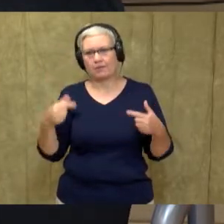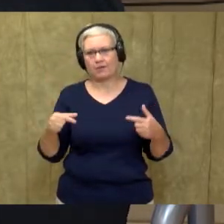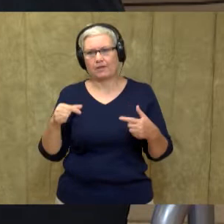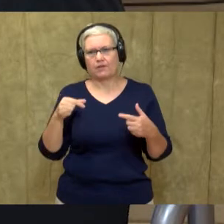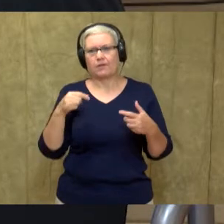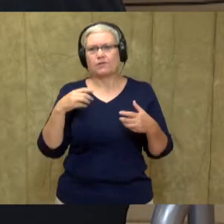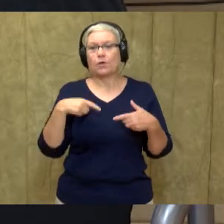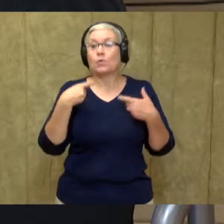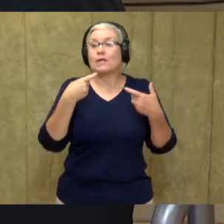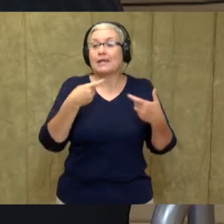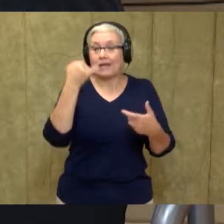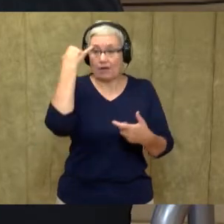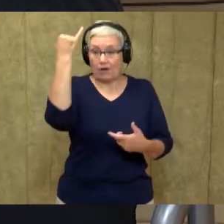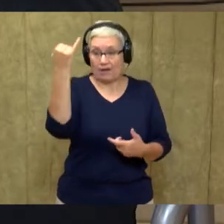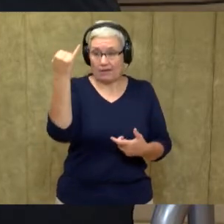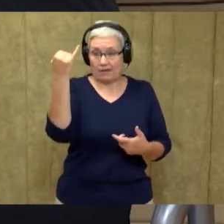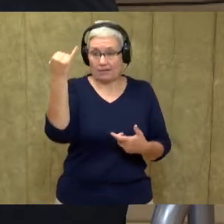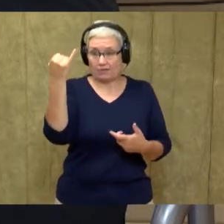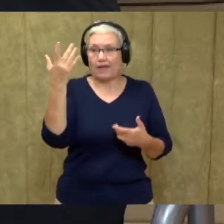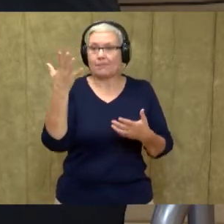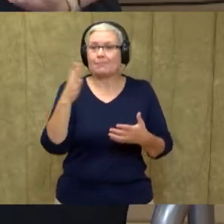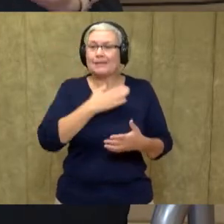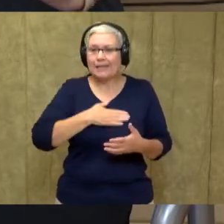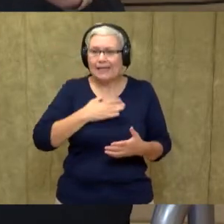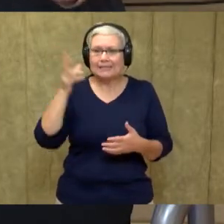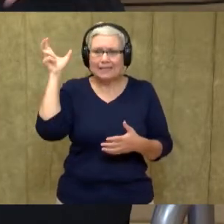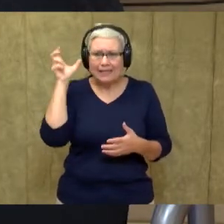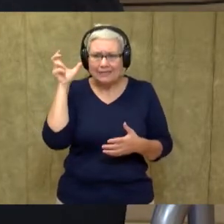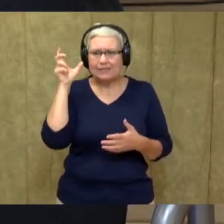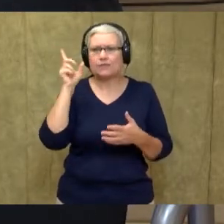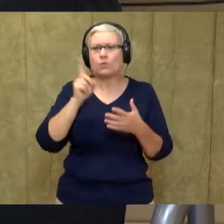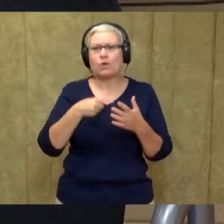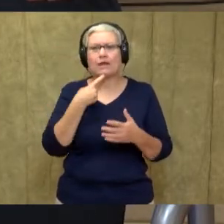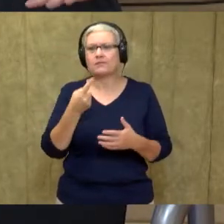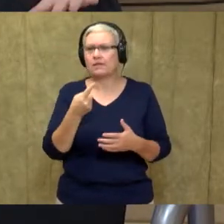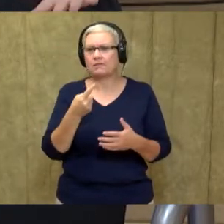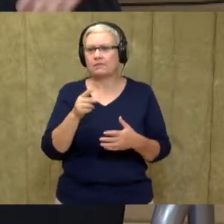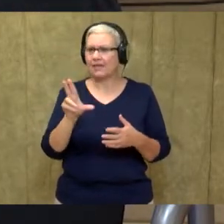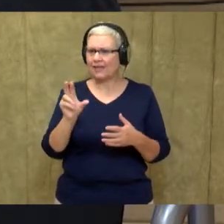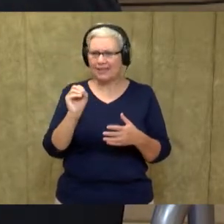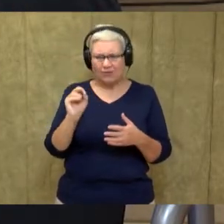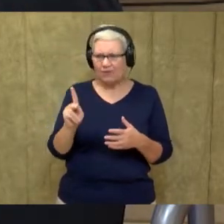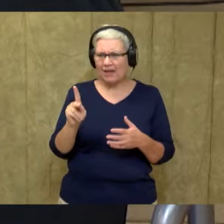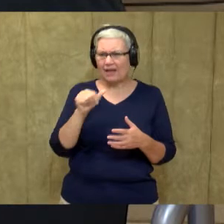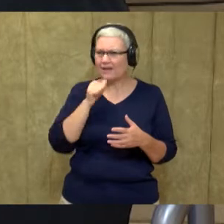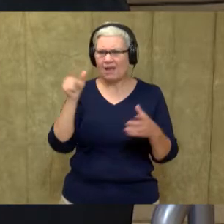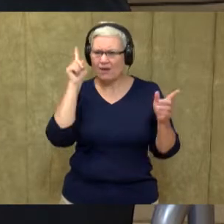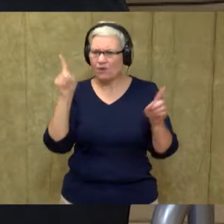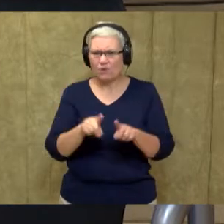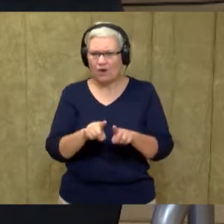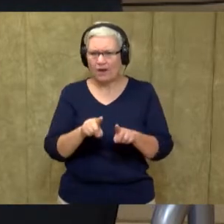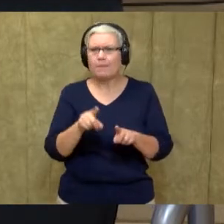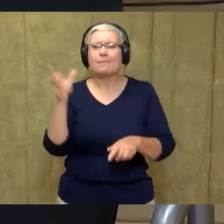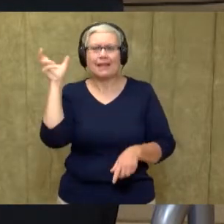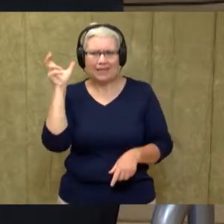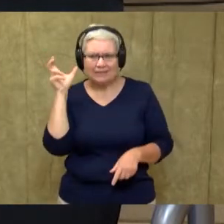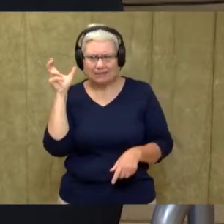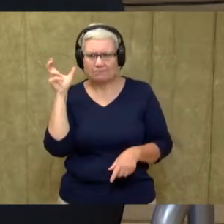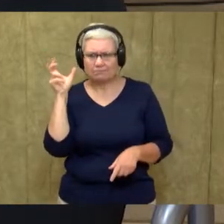ideas out there and say, please, listen to what I have to say. You don't have to agree with me, but I need you to hear what I have to